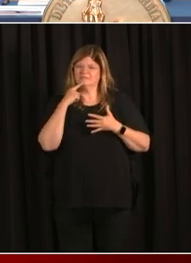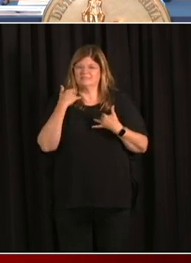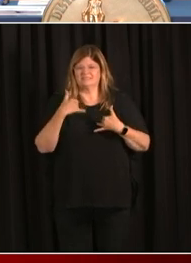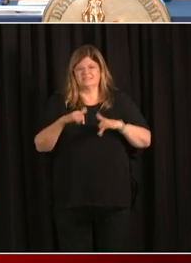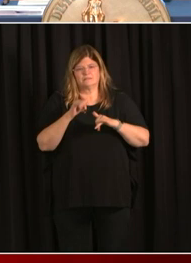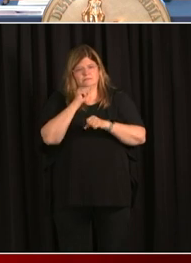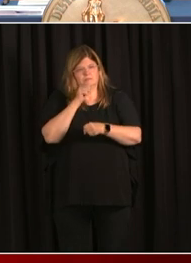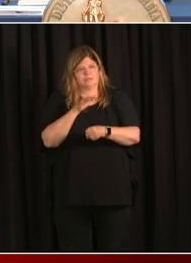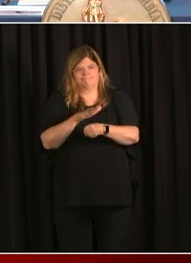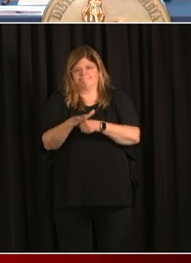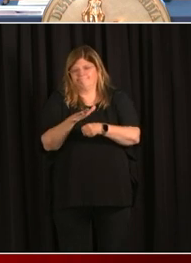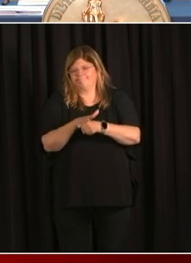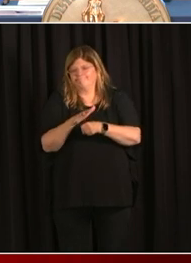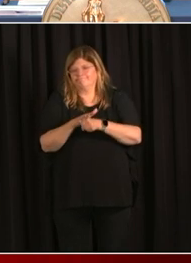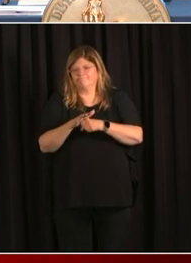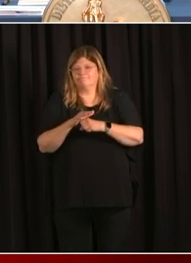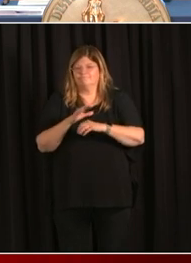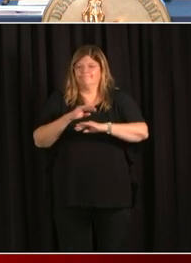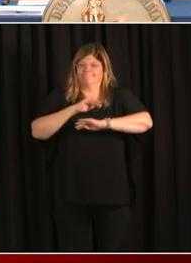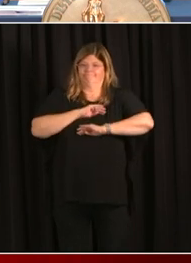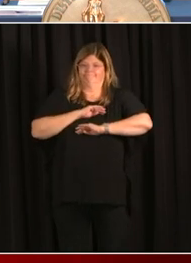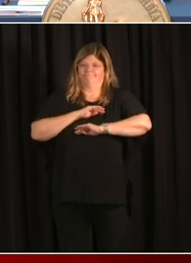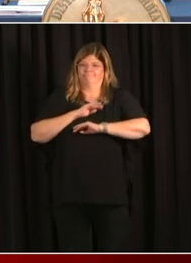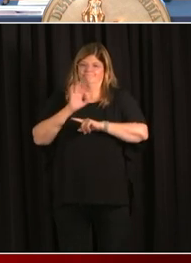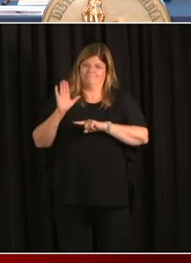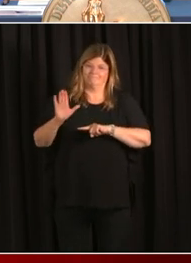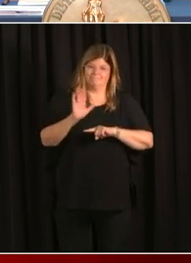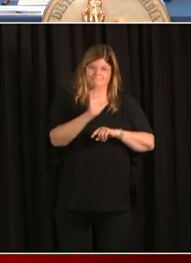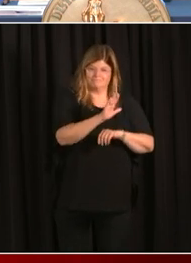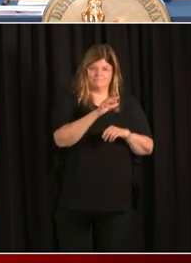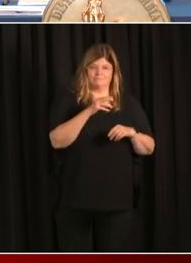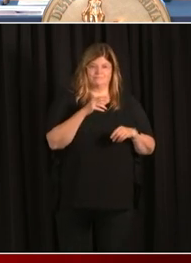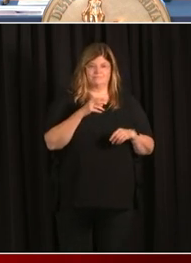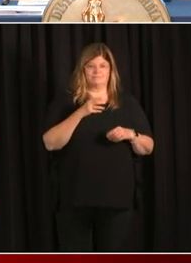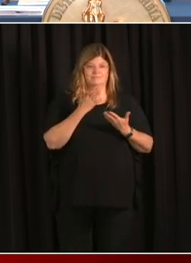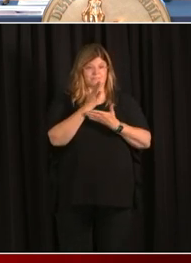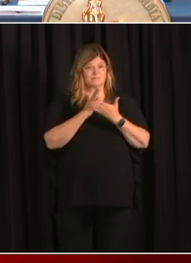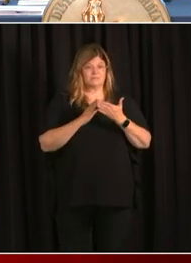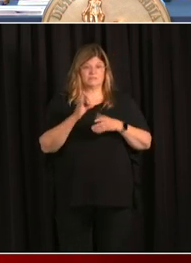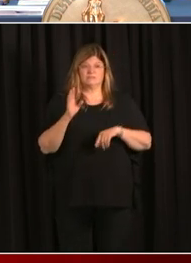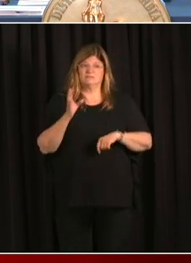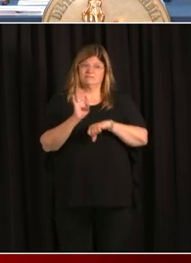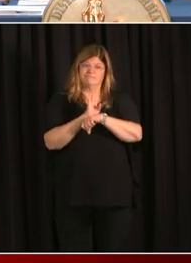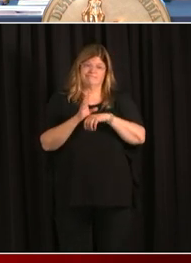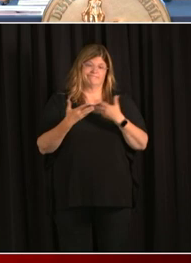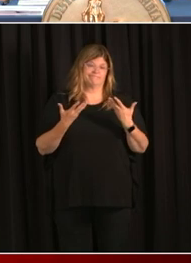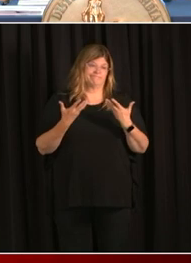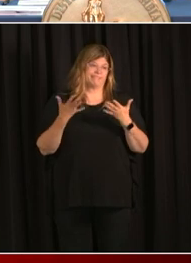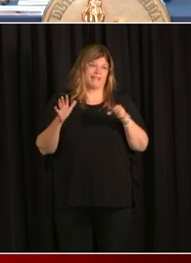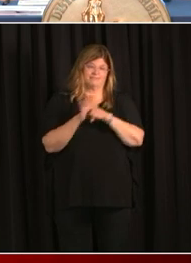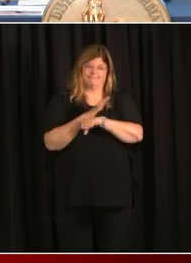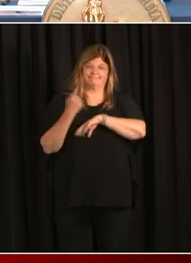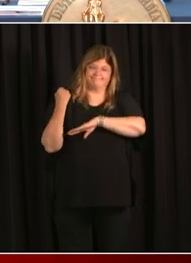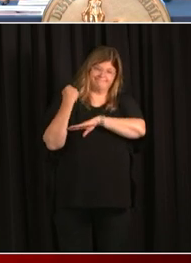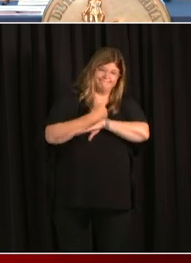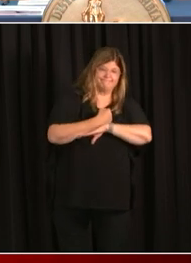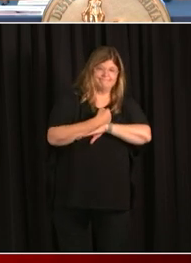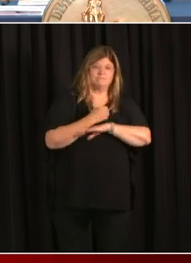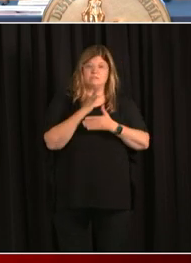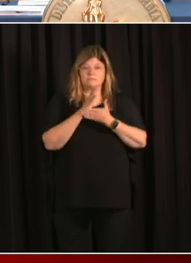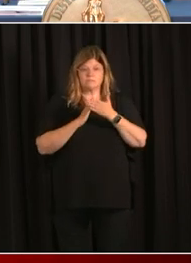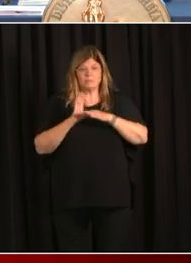enough to fill the needs that they have. Some businesses have been completely shut down. Others have seen